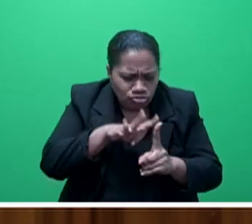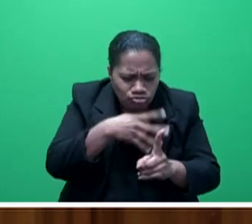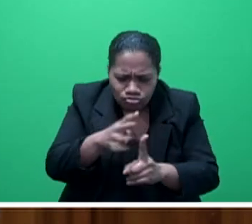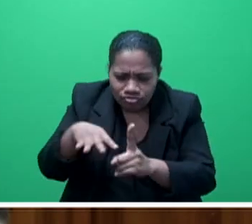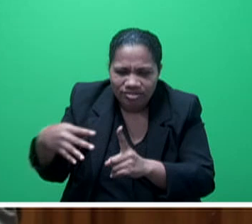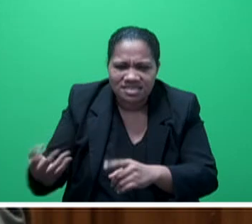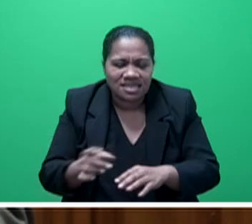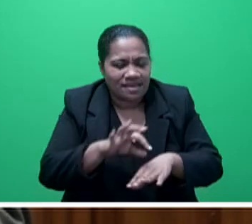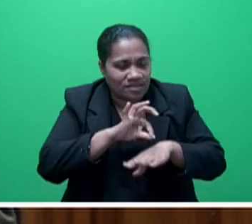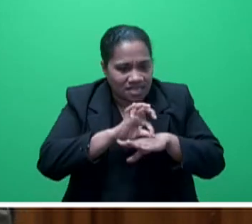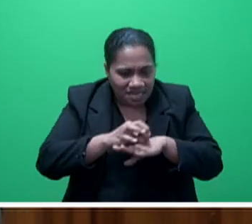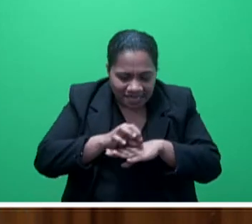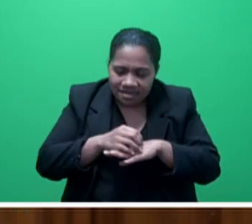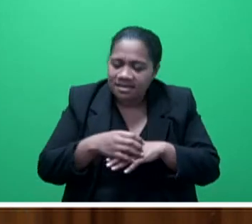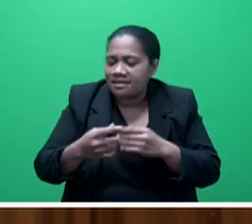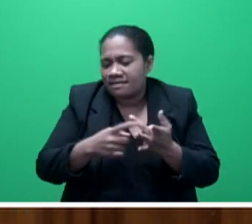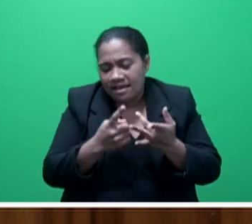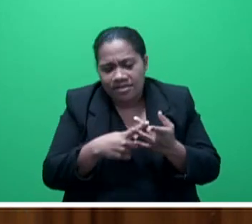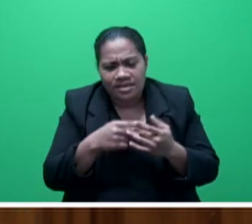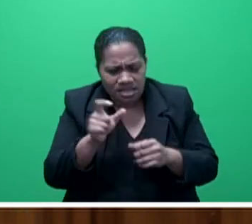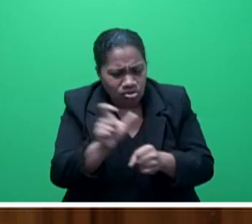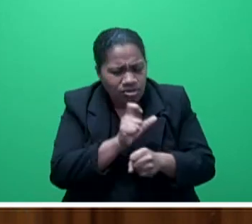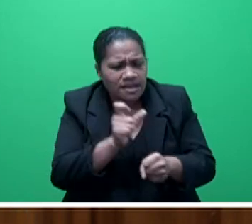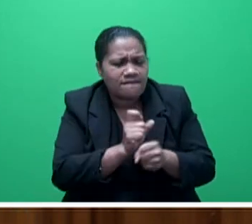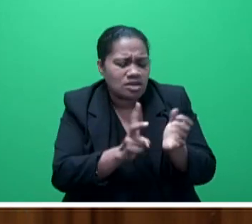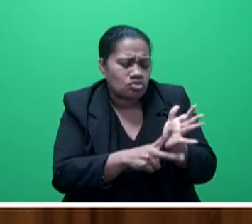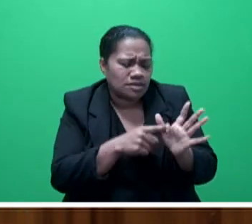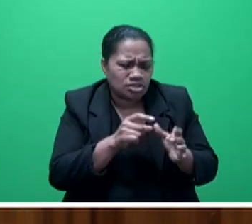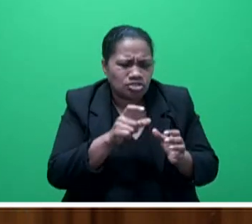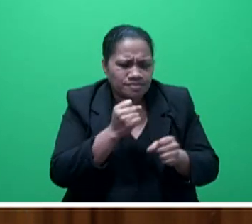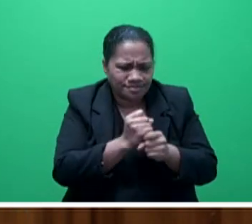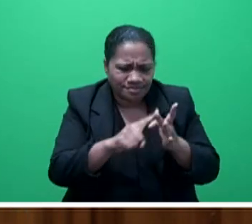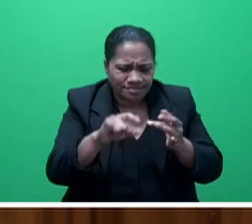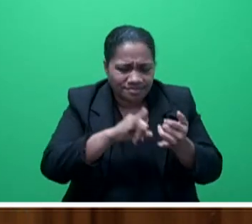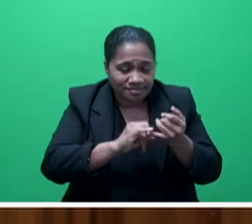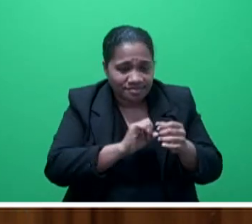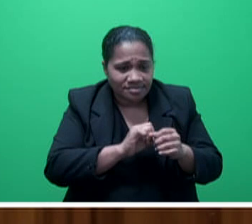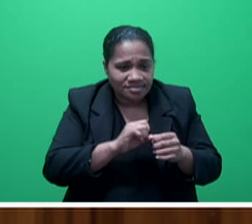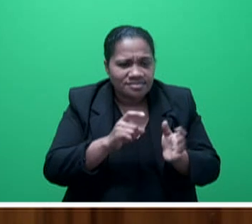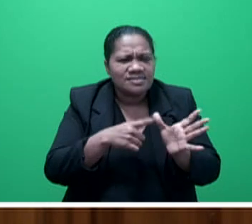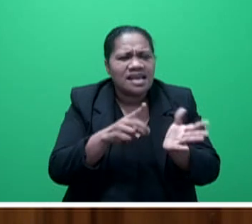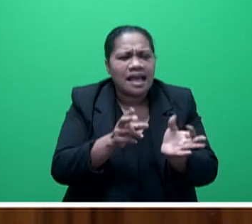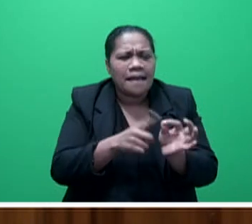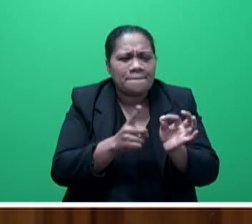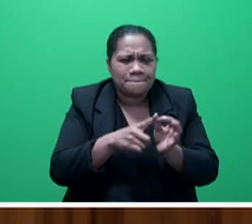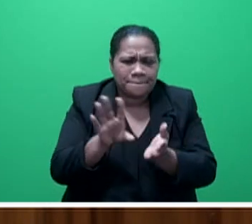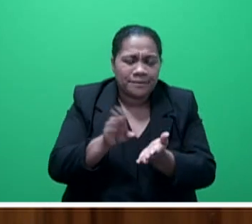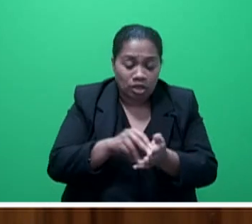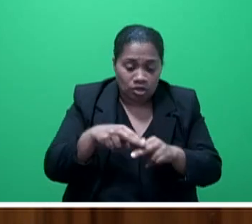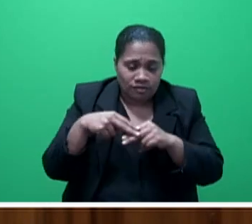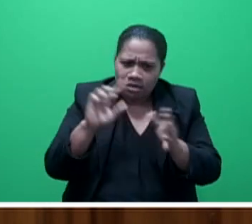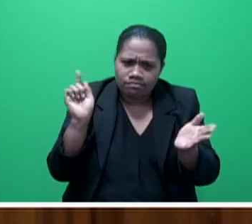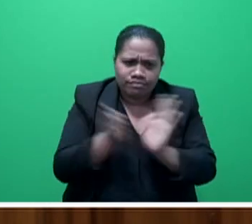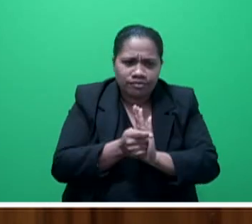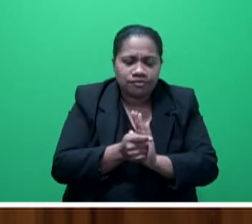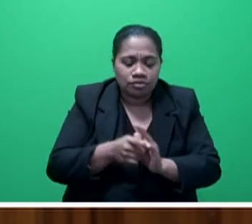forth. And they also created a Vanua GIS COVID-19 app that contributed to Fiji's effective and quick response to